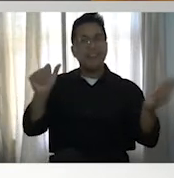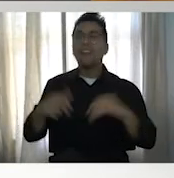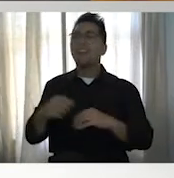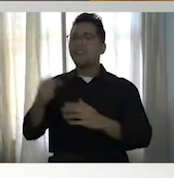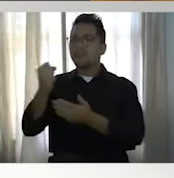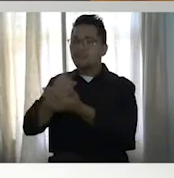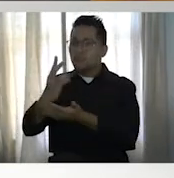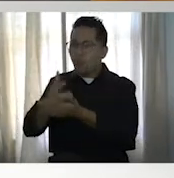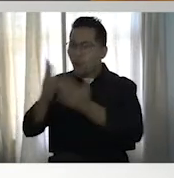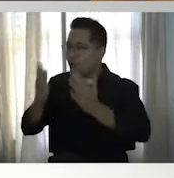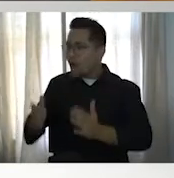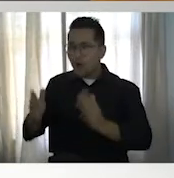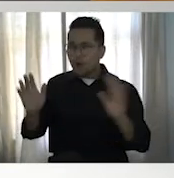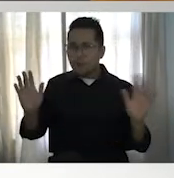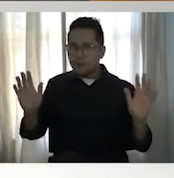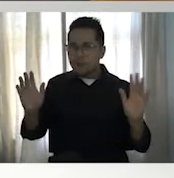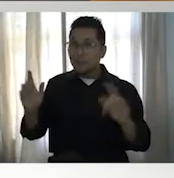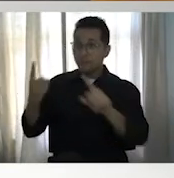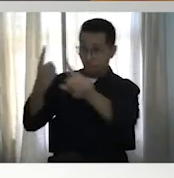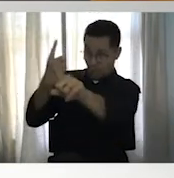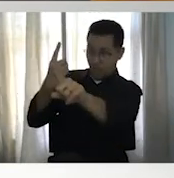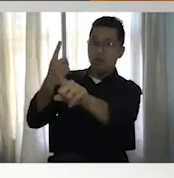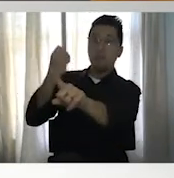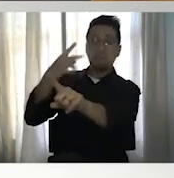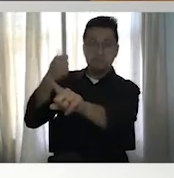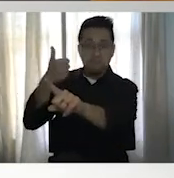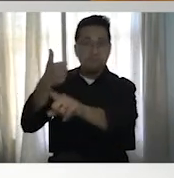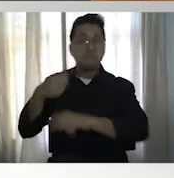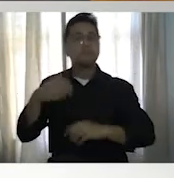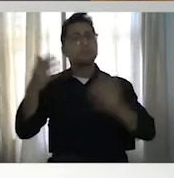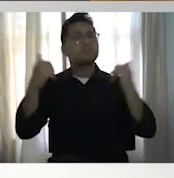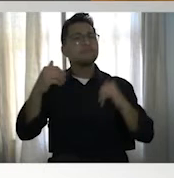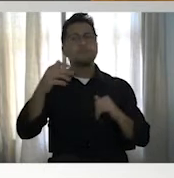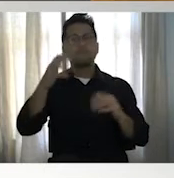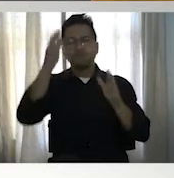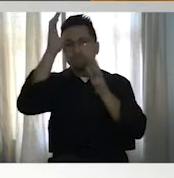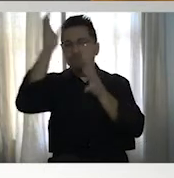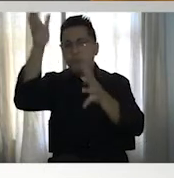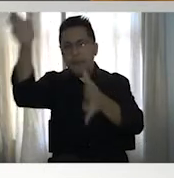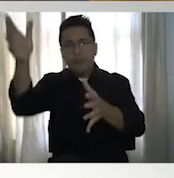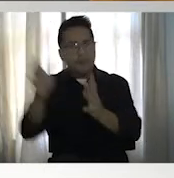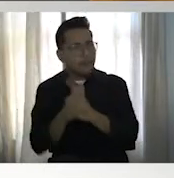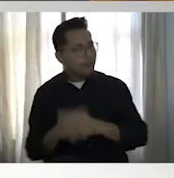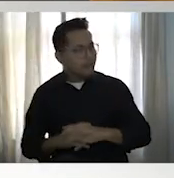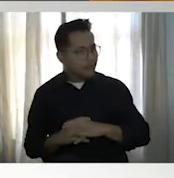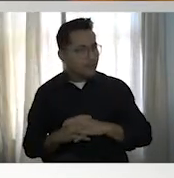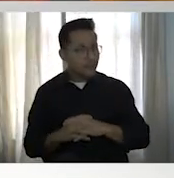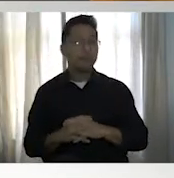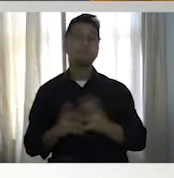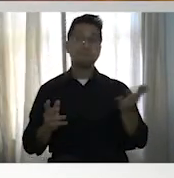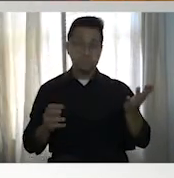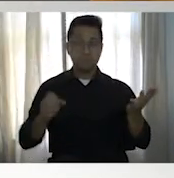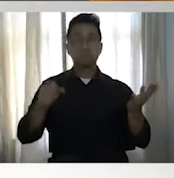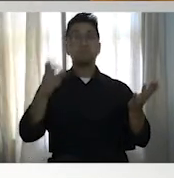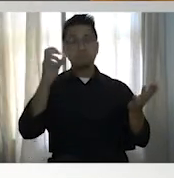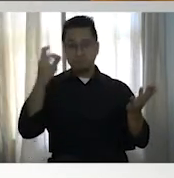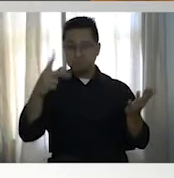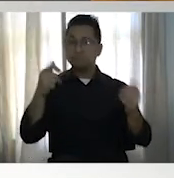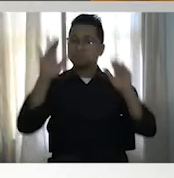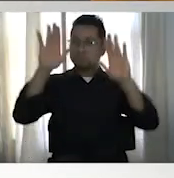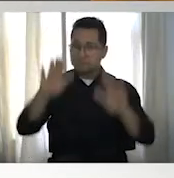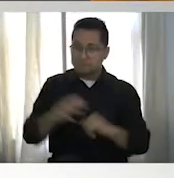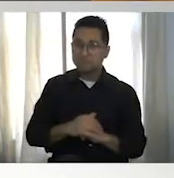worker? One, okay. And what about grandparents? Yes, okay,